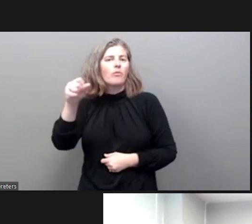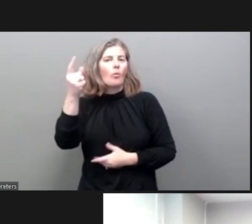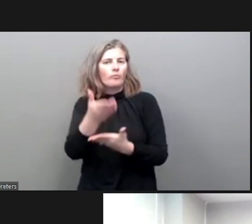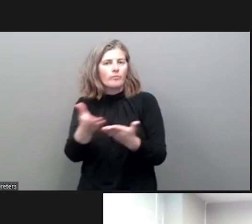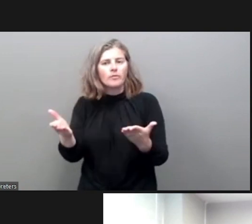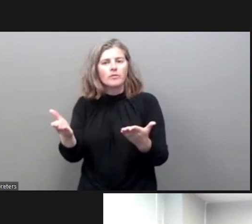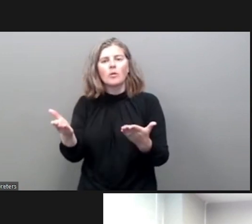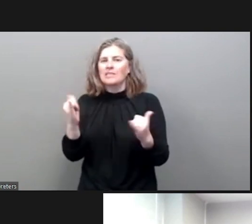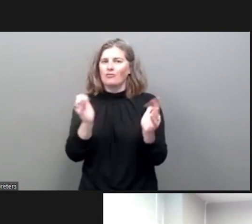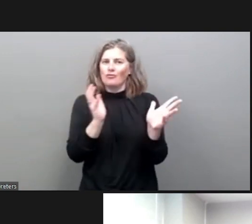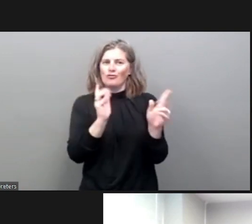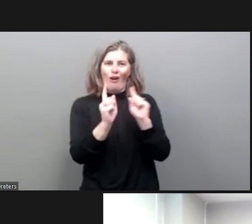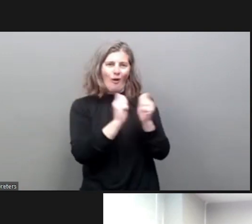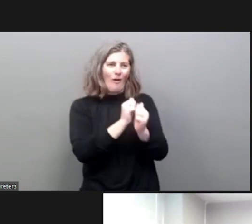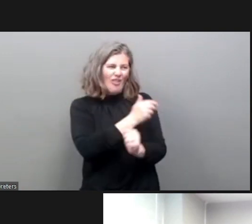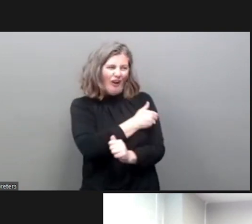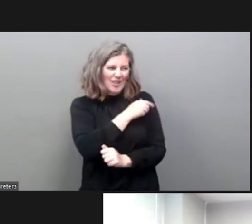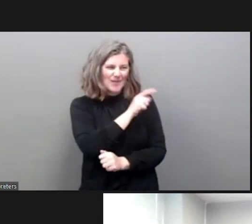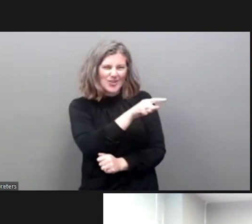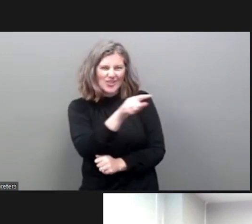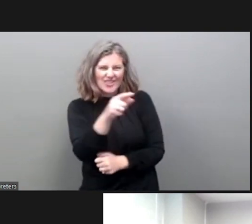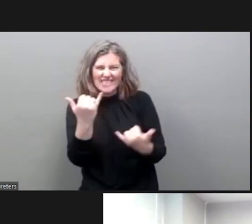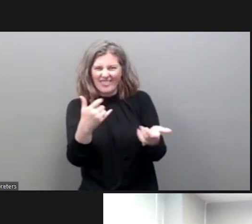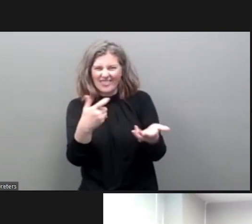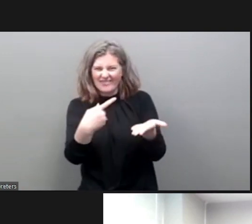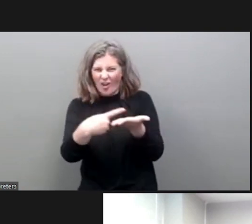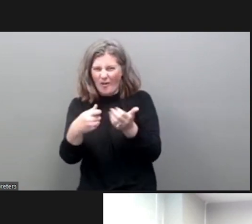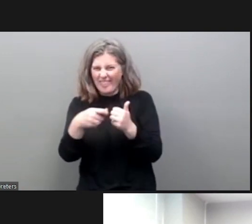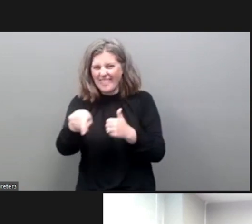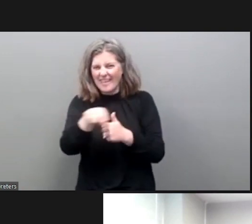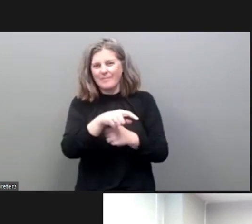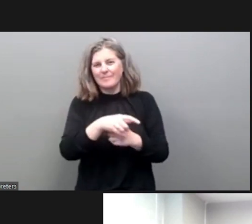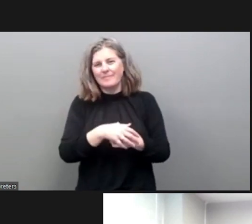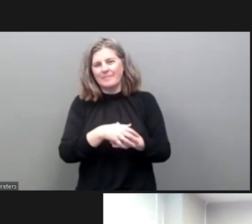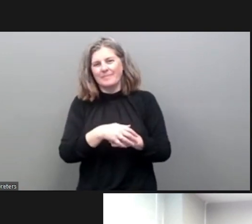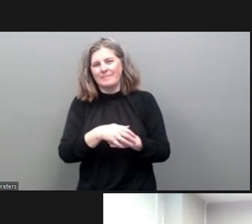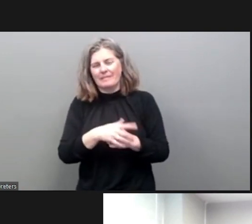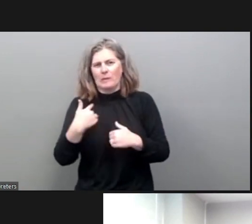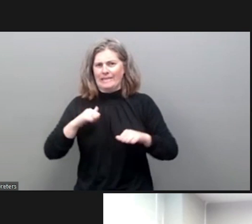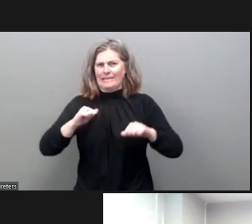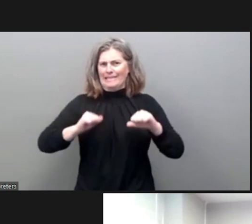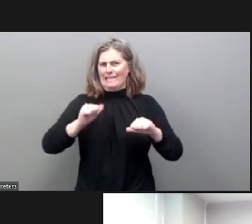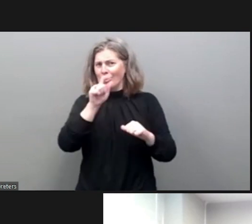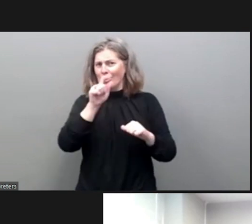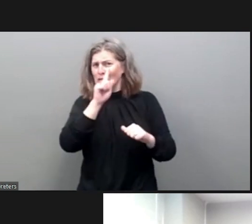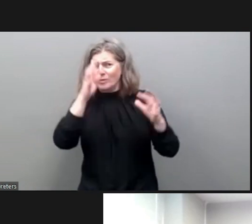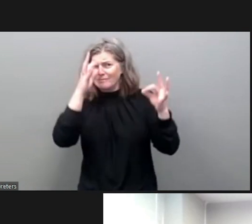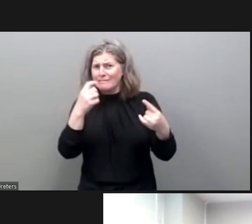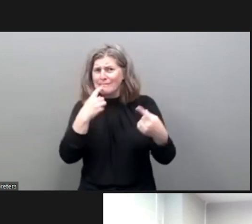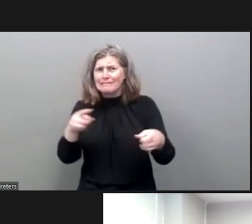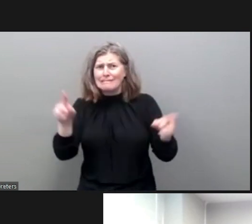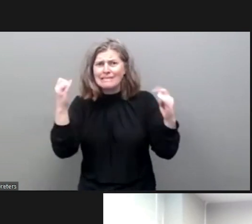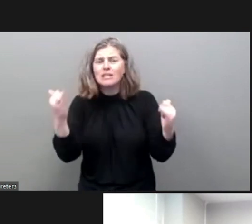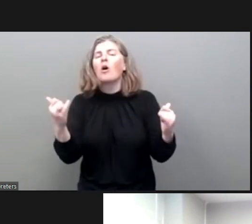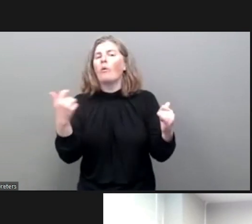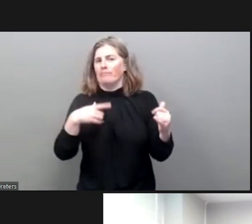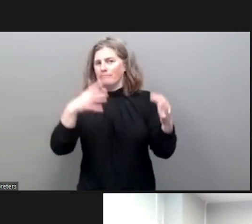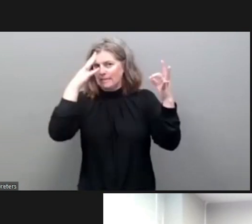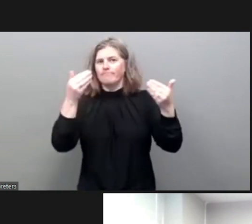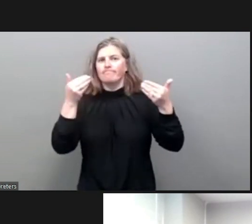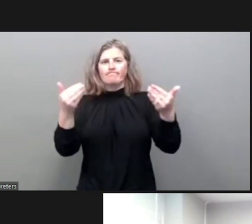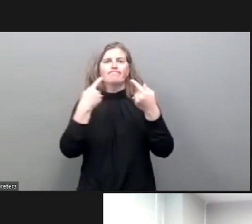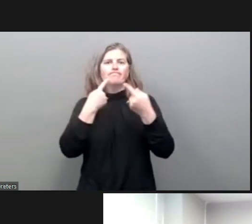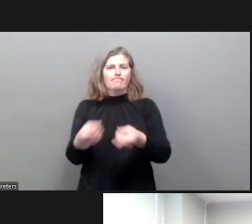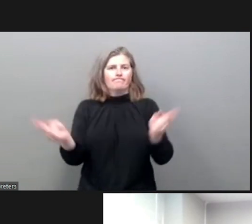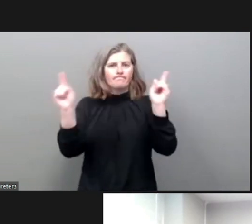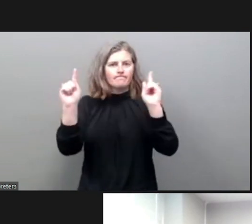have to talk to the Hospital Association, and because we weren't sure we were going to go to this right now, so we are going to this. And so